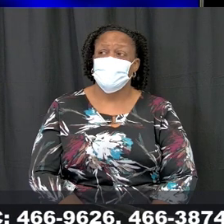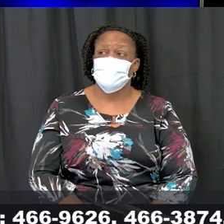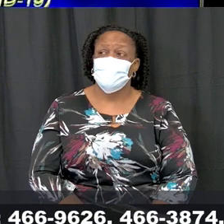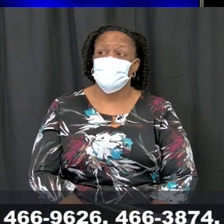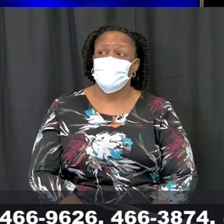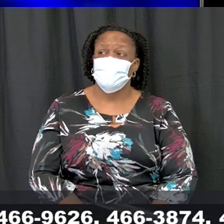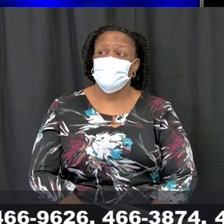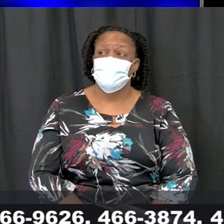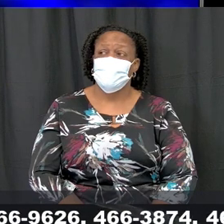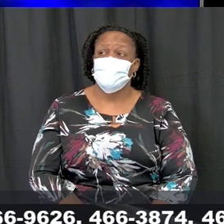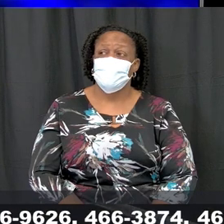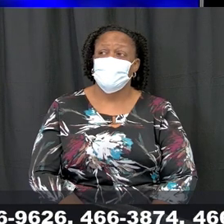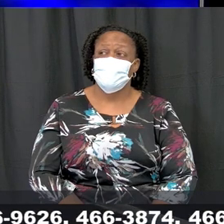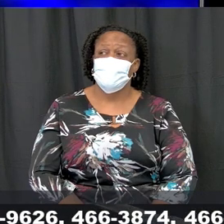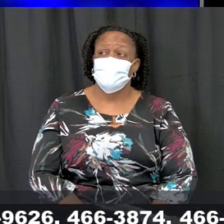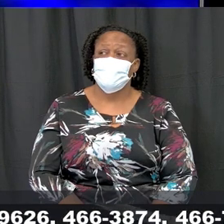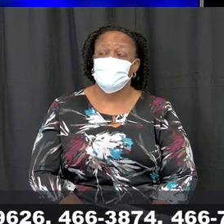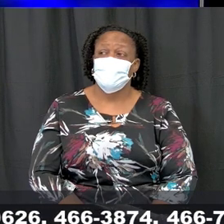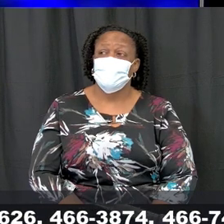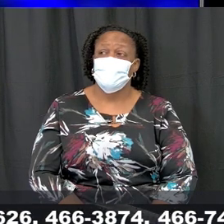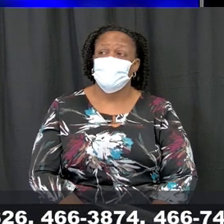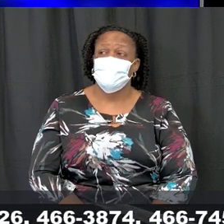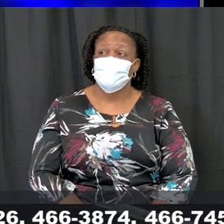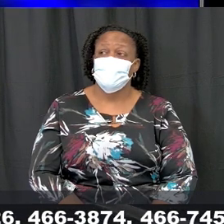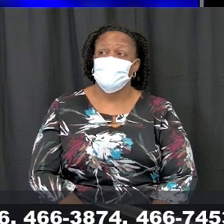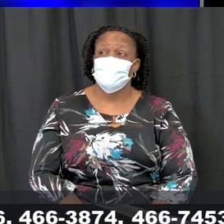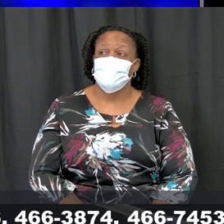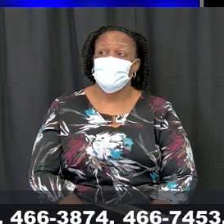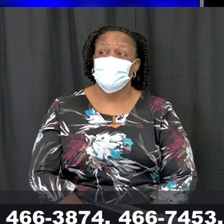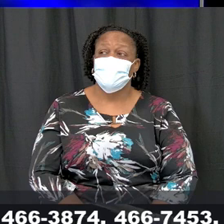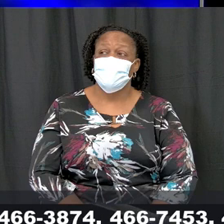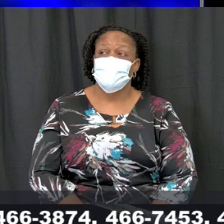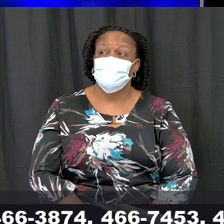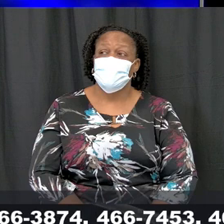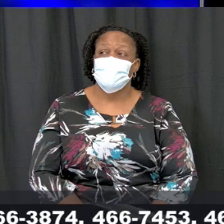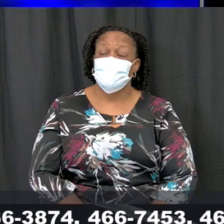should state that that is not the law. It is mainly a